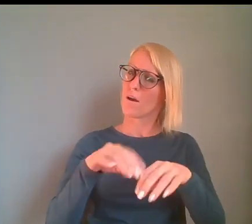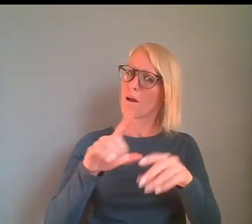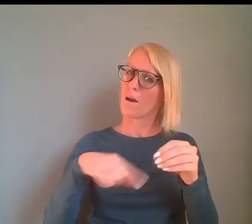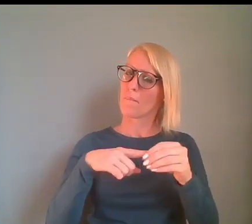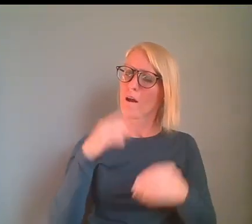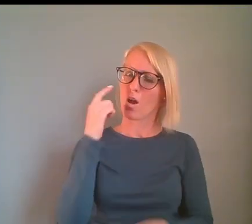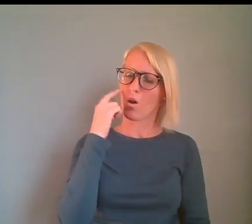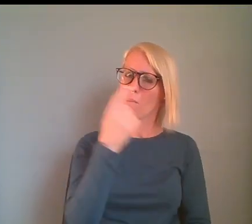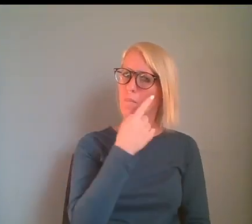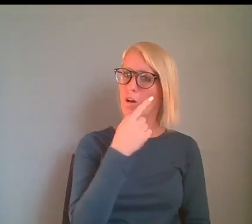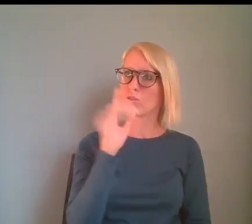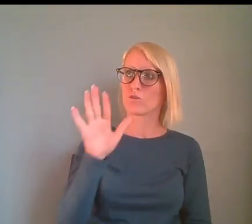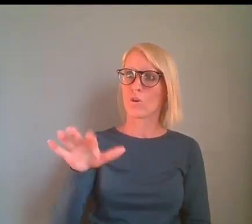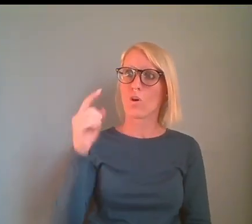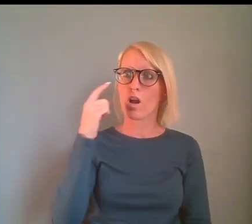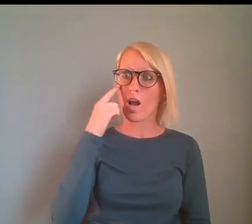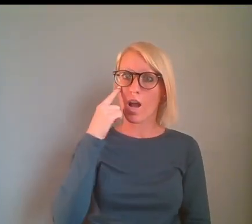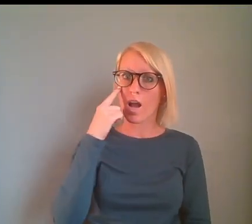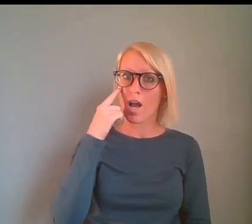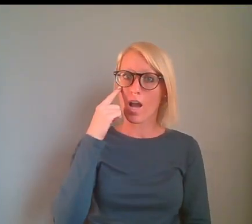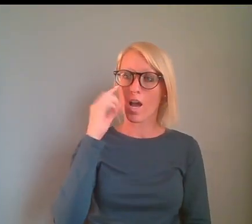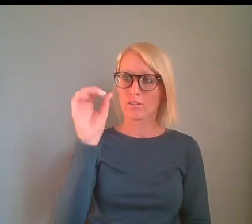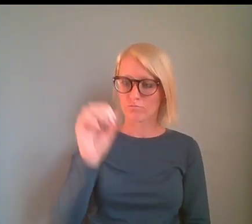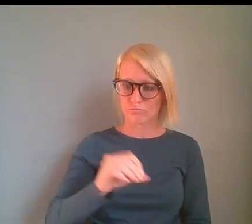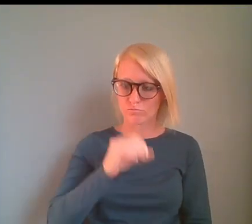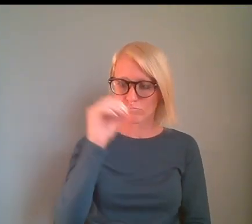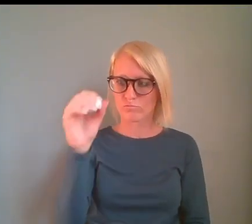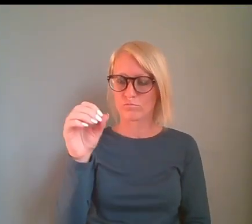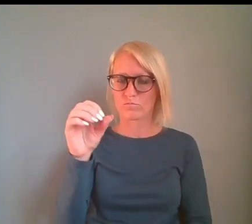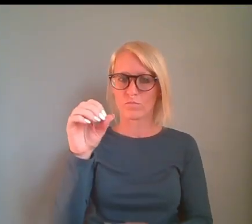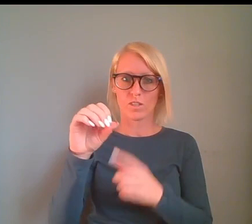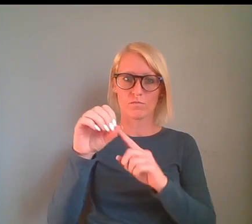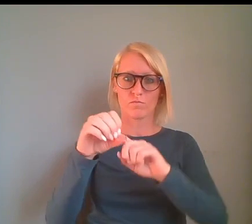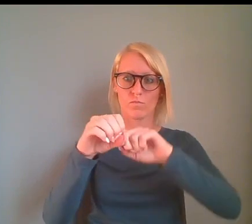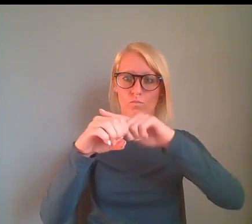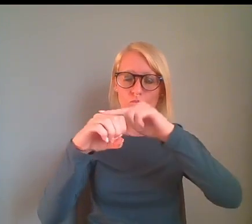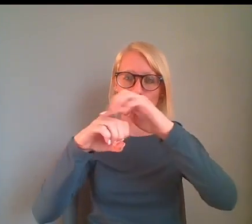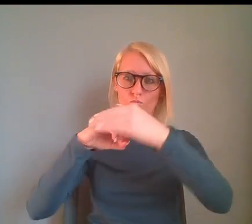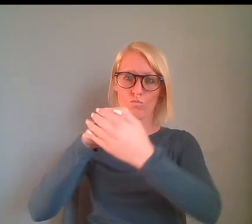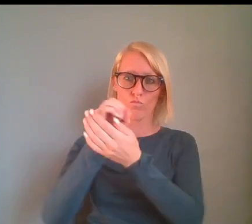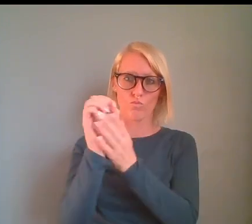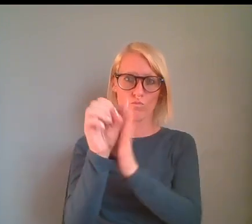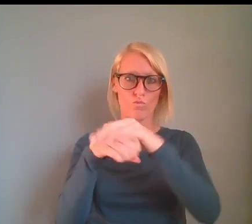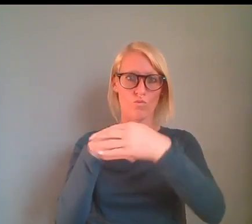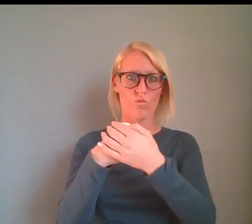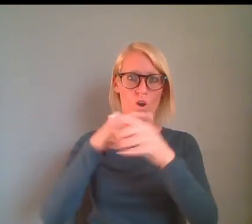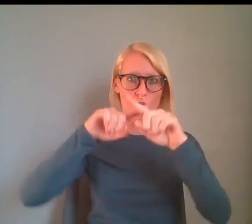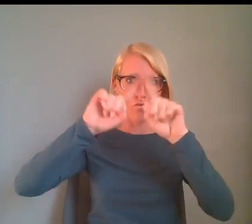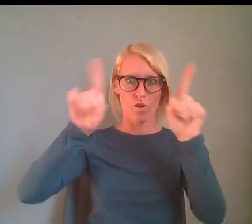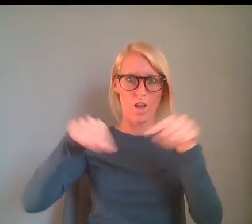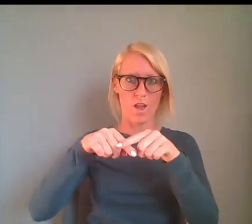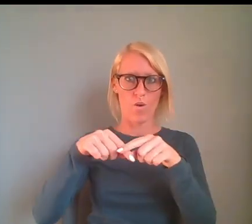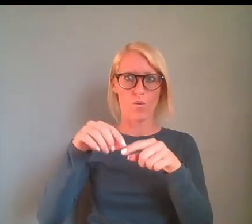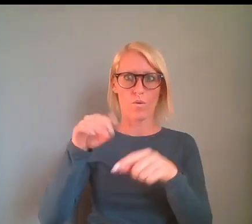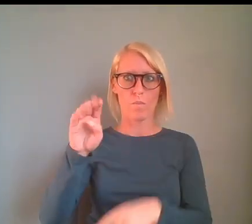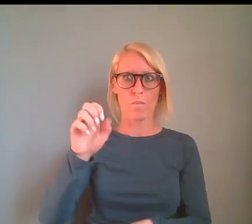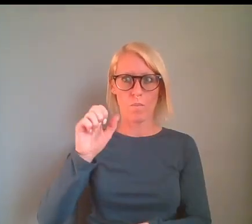Your eye is a ball. If you were to take it out, it's an actual round ball. Then you've got the colored part.